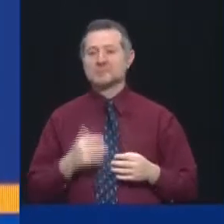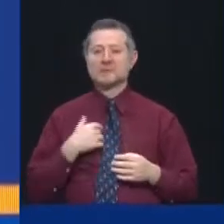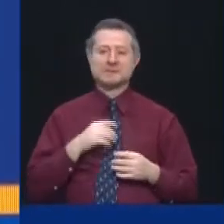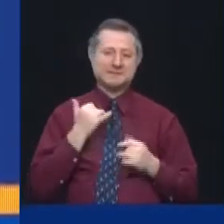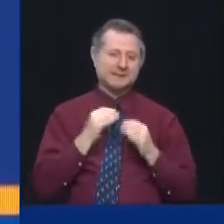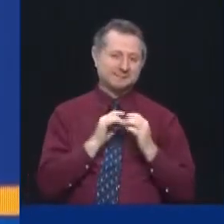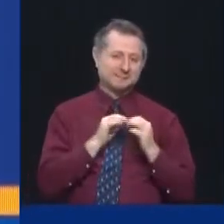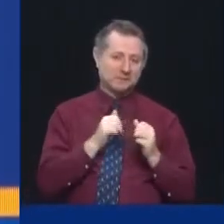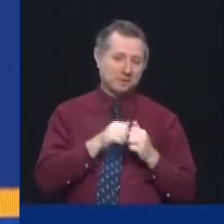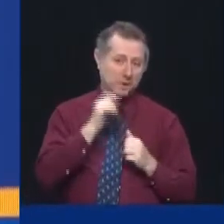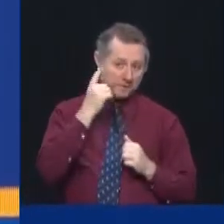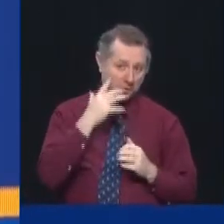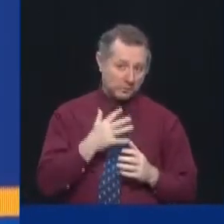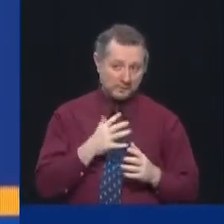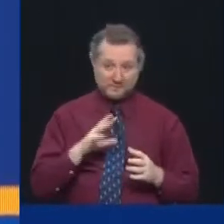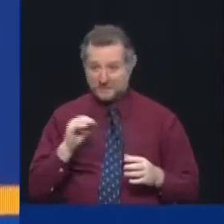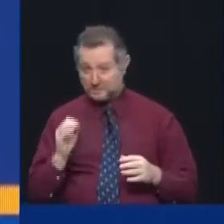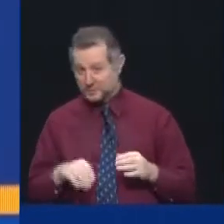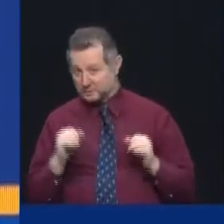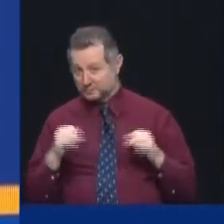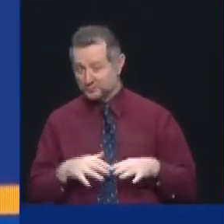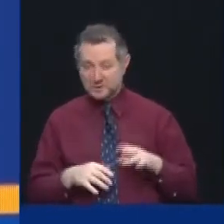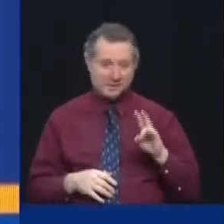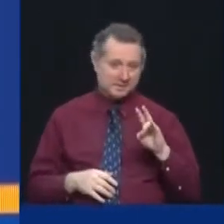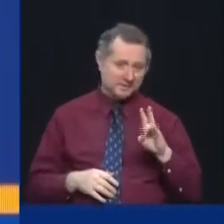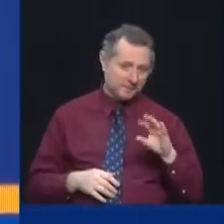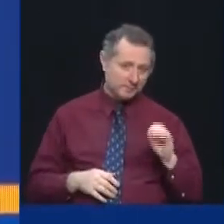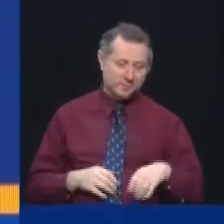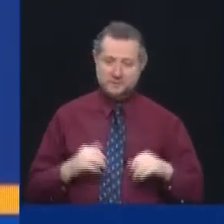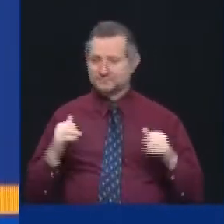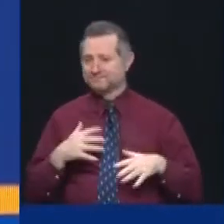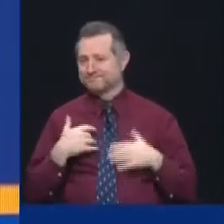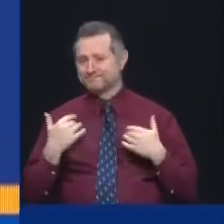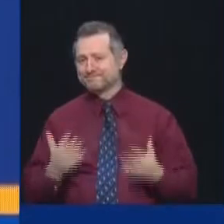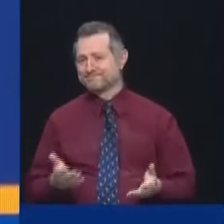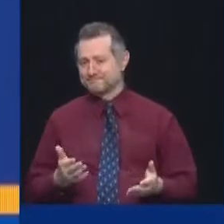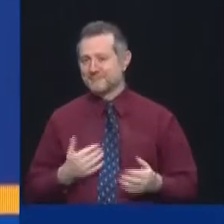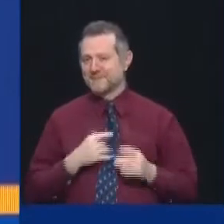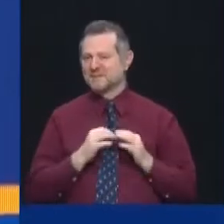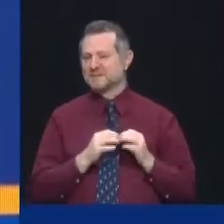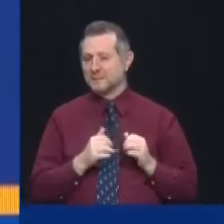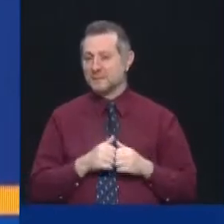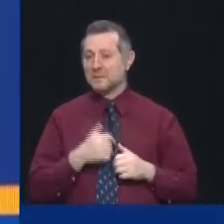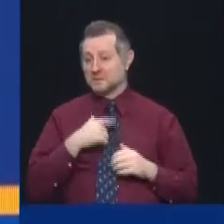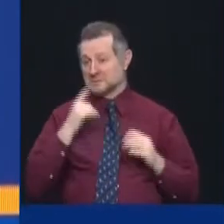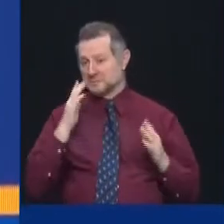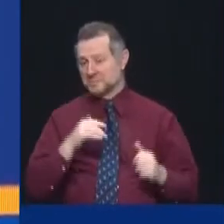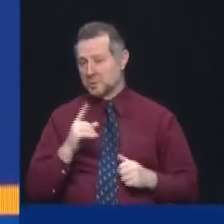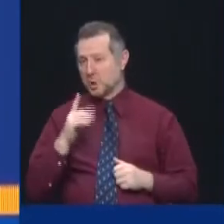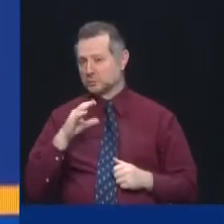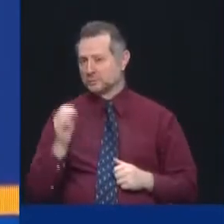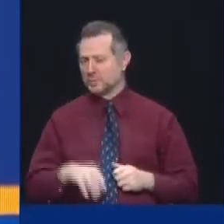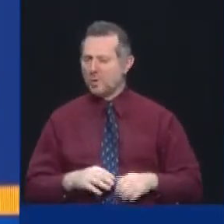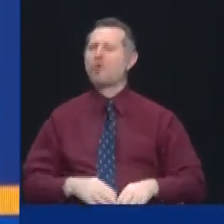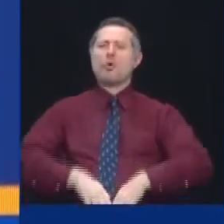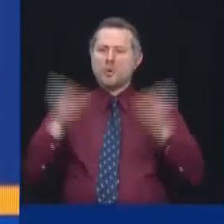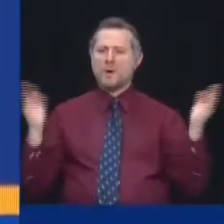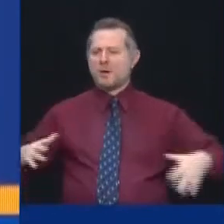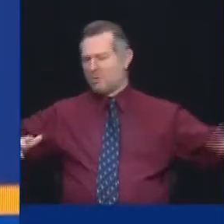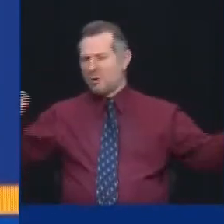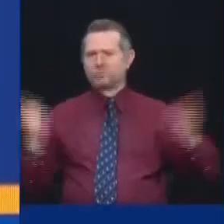nation rises? What region rises? What country rises? What city rises? It depends on what that city